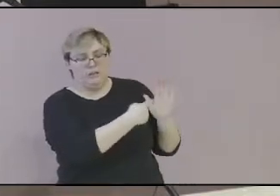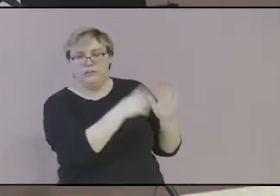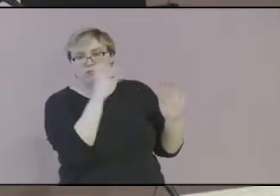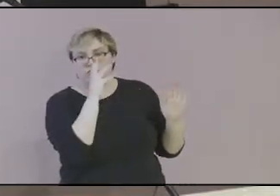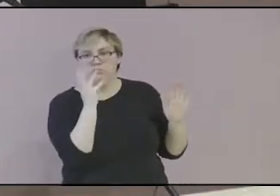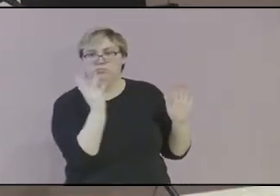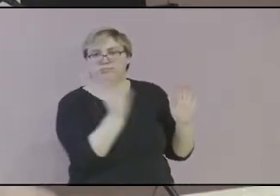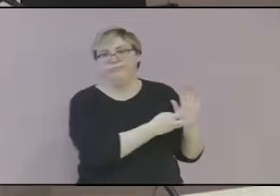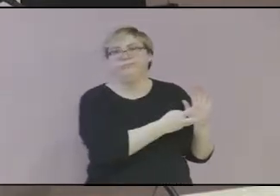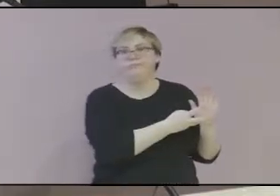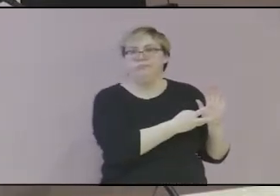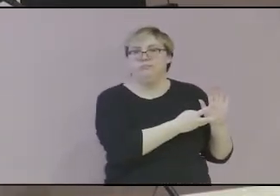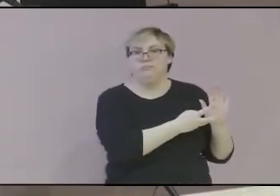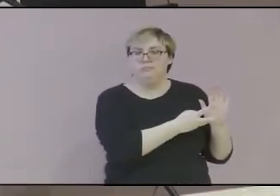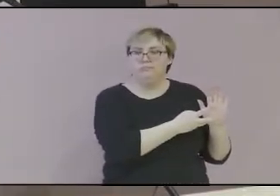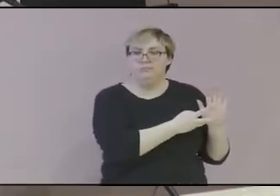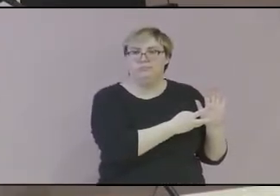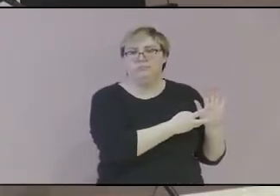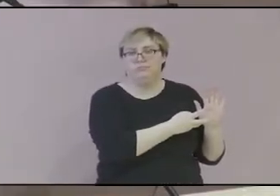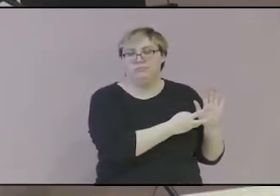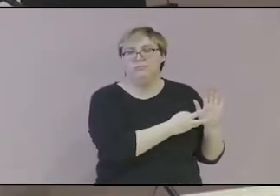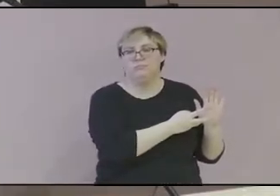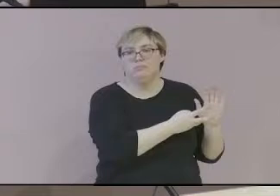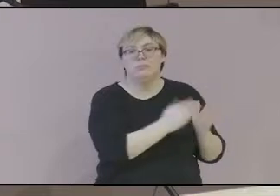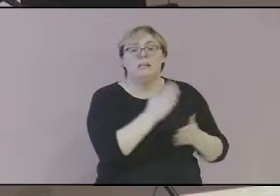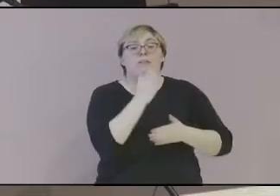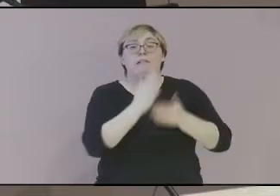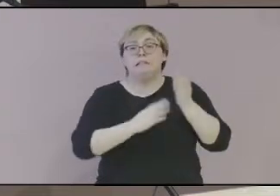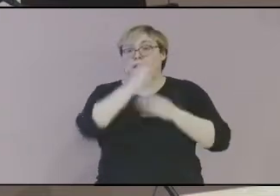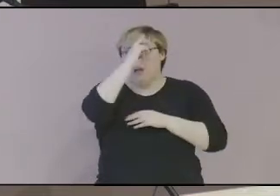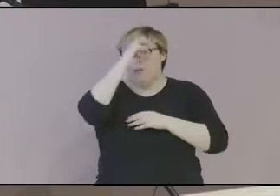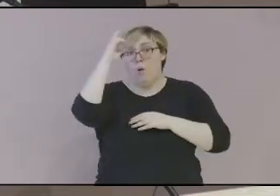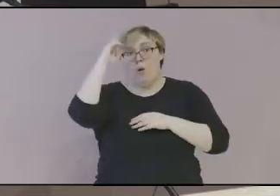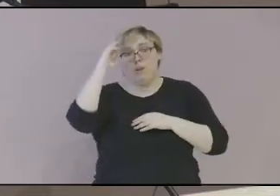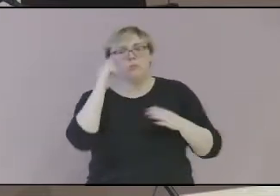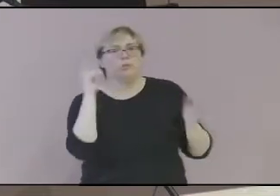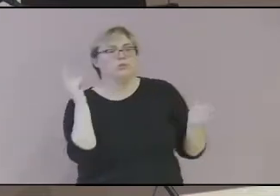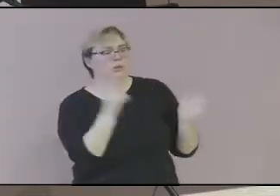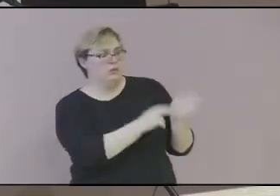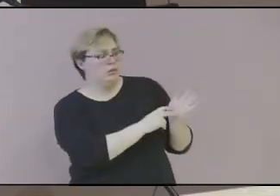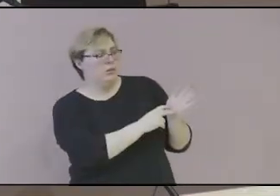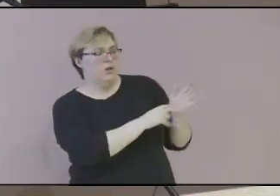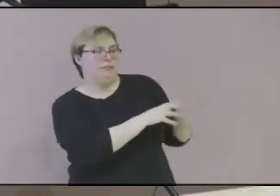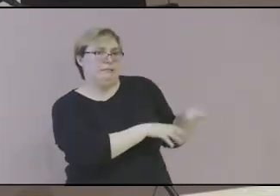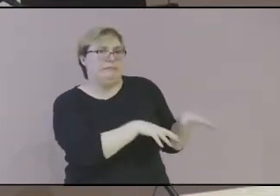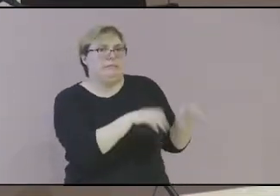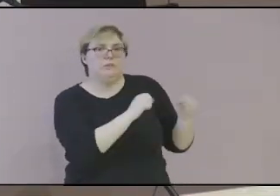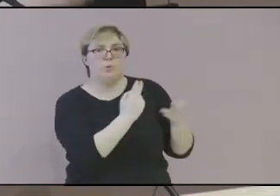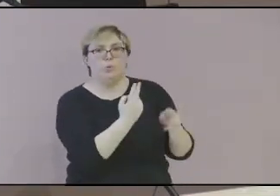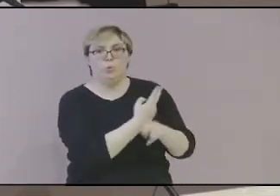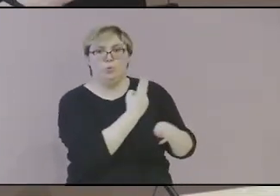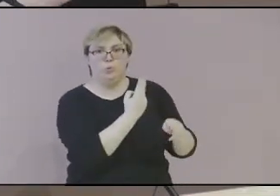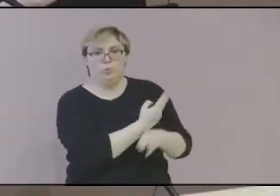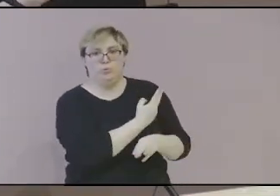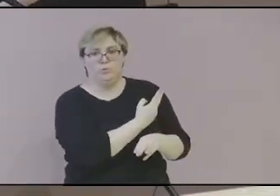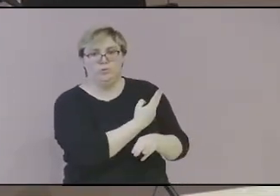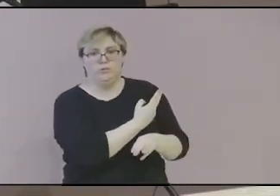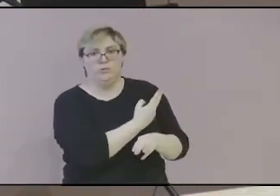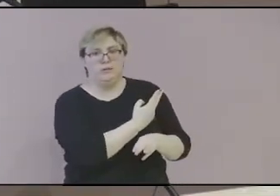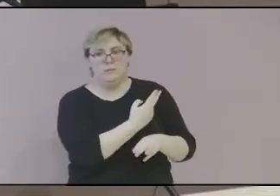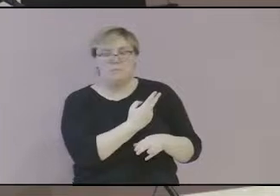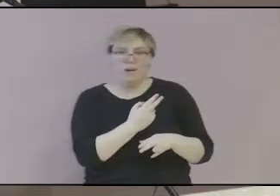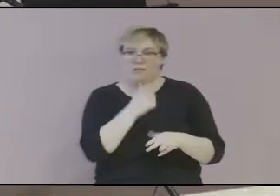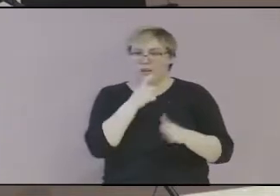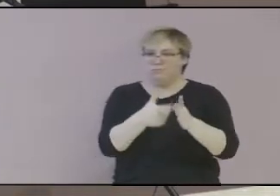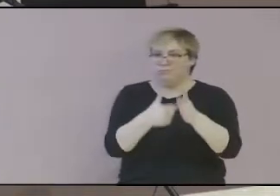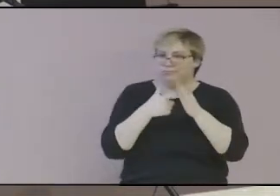was ignored, even if some hospitals were enacting it on their own. The planning burden was placed on departments